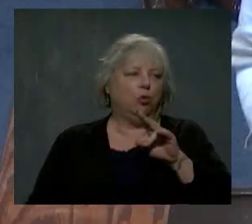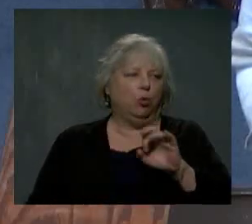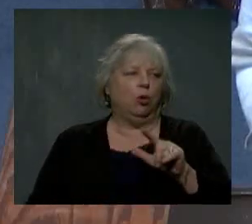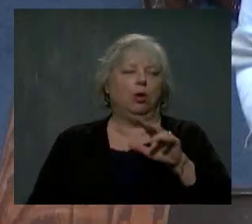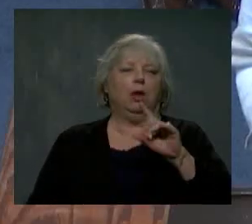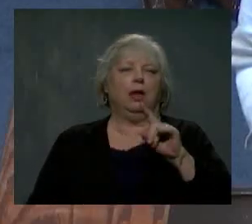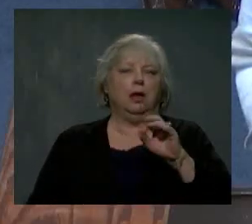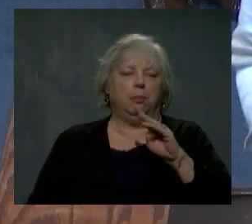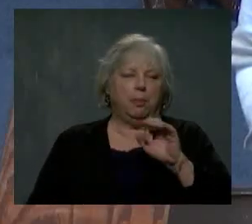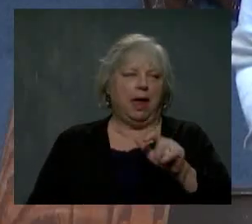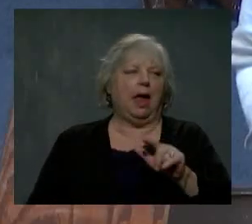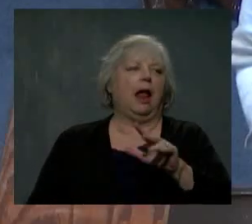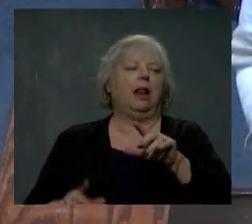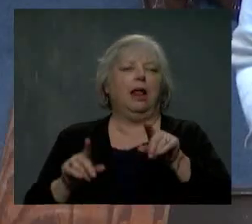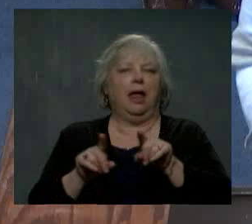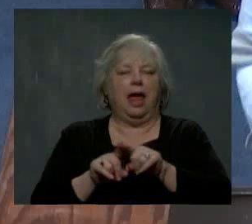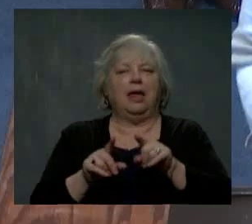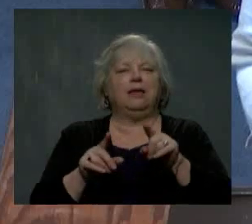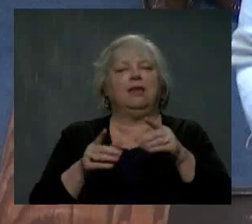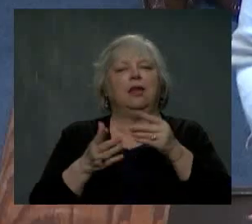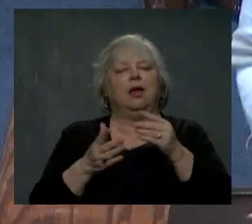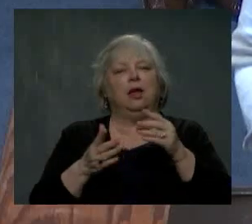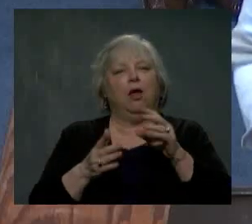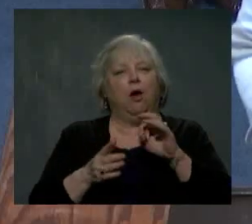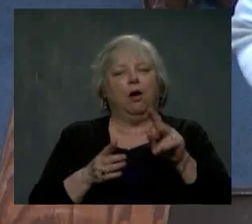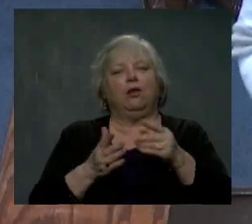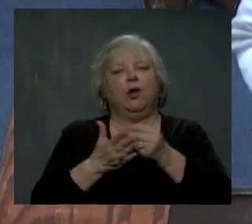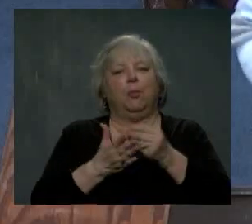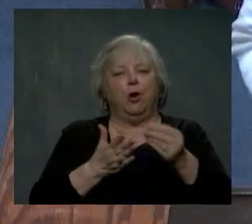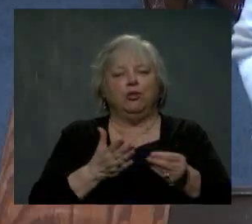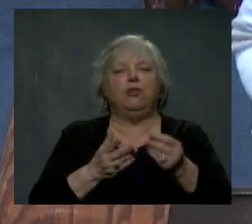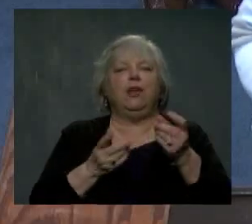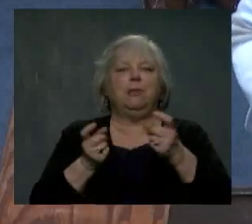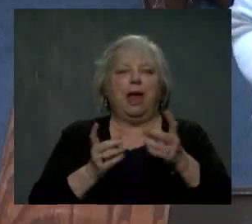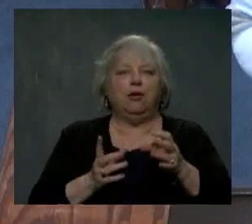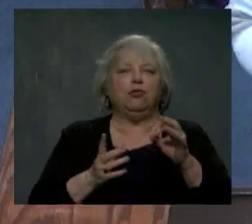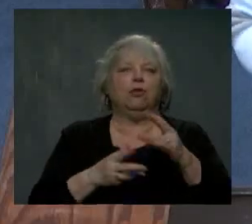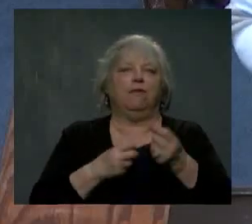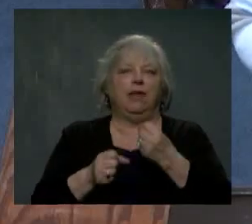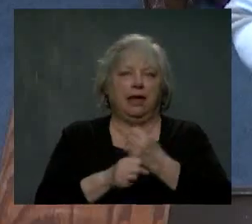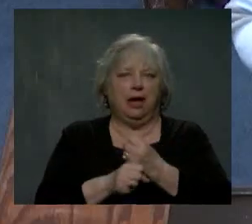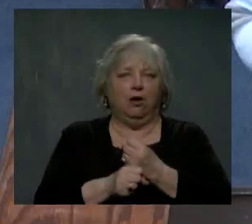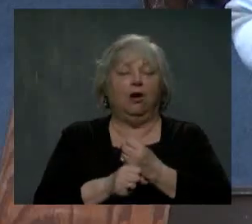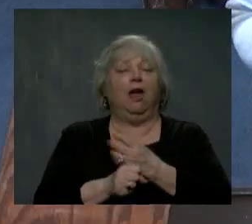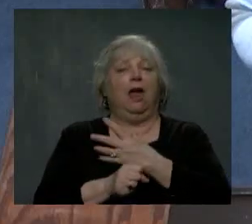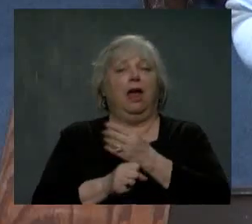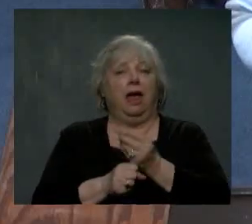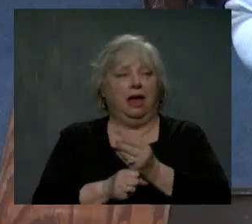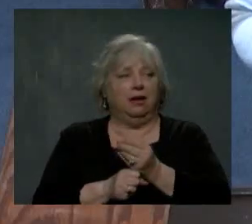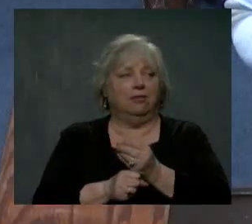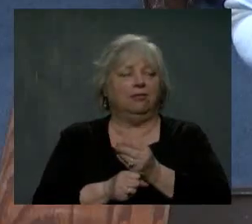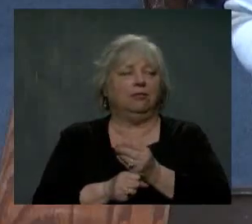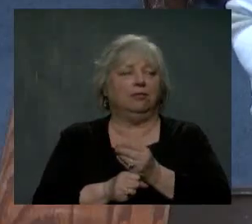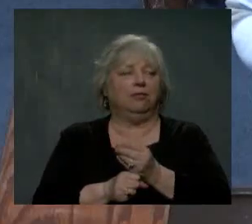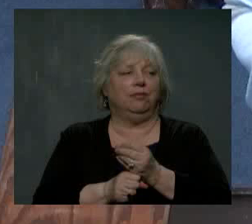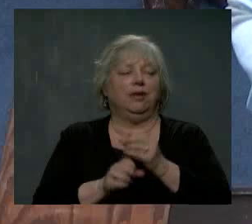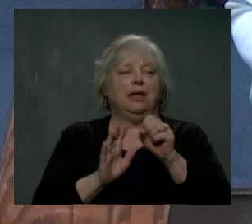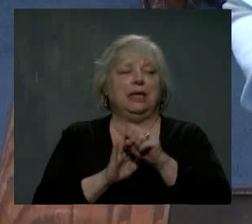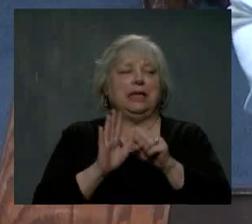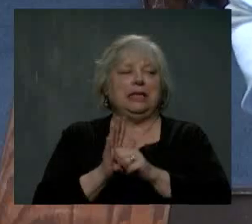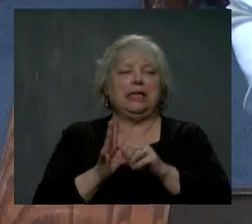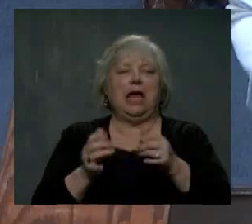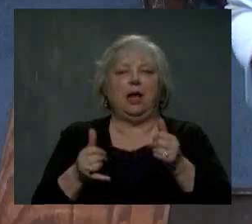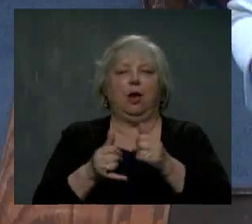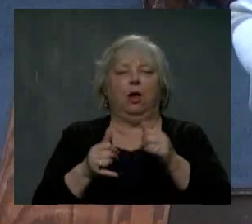Arkansas NIGP Purchasing Manager of the Year. And not only that, the state